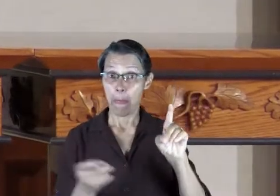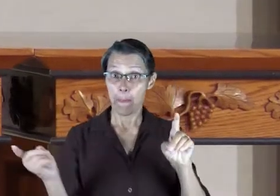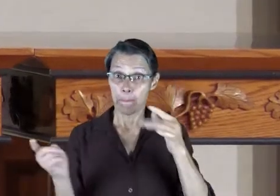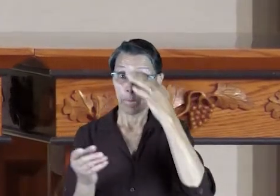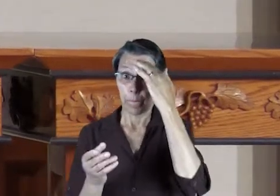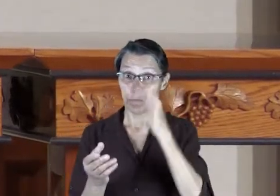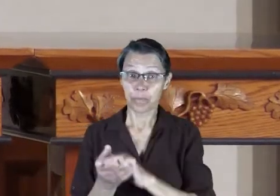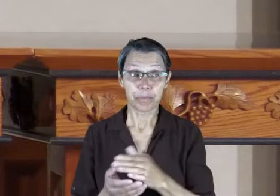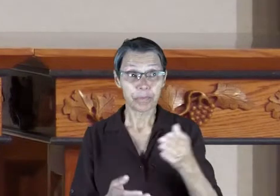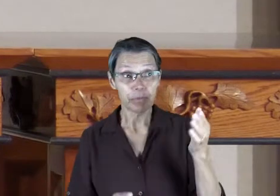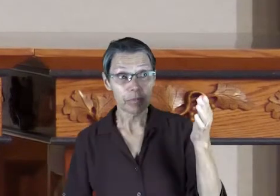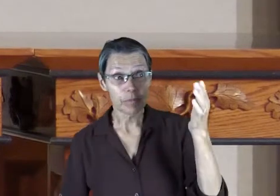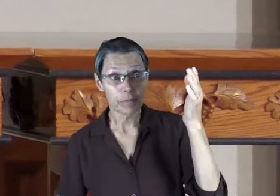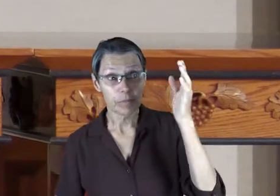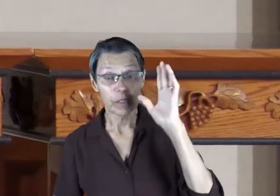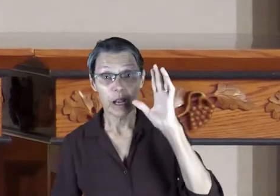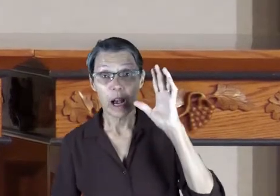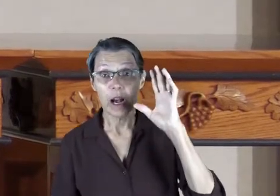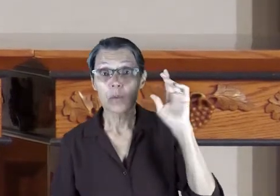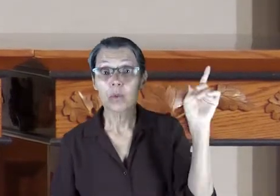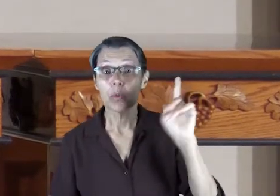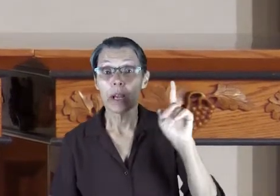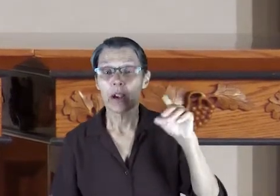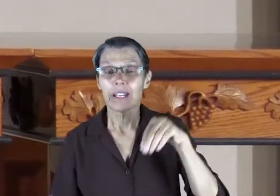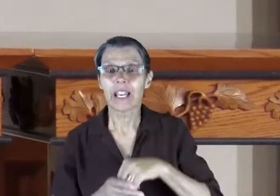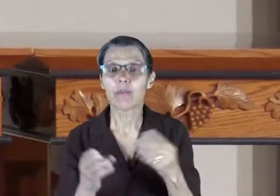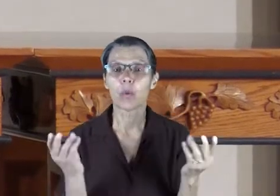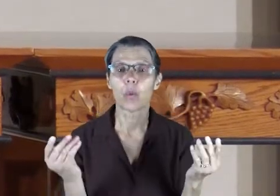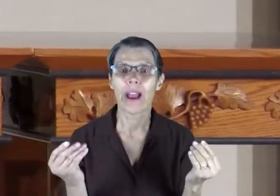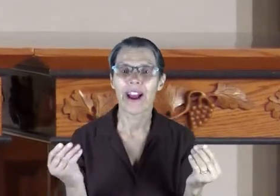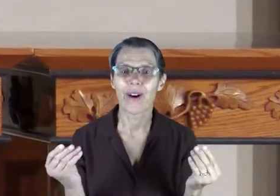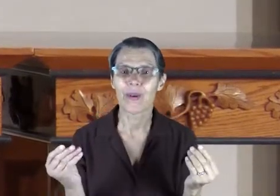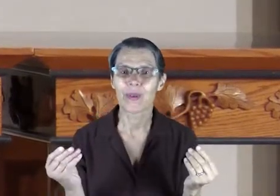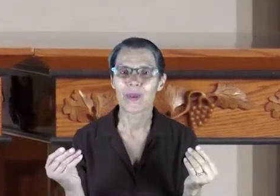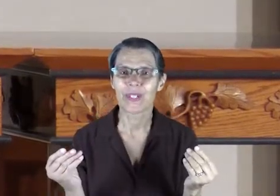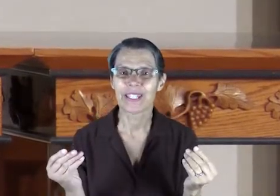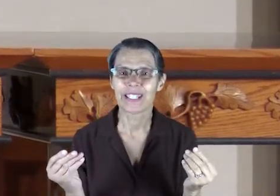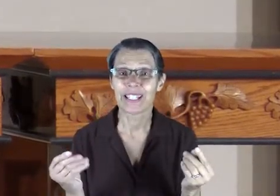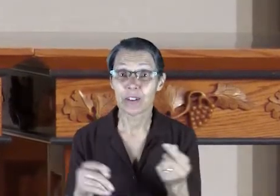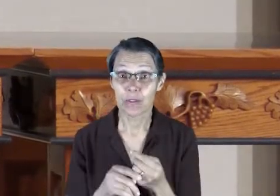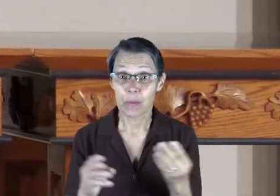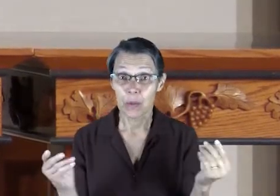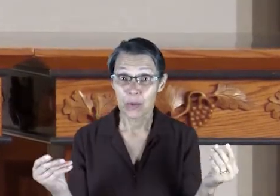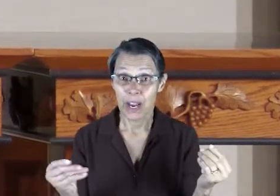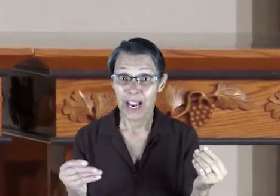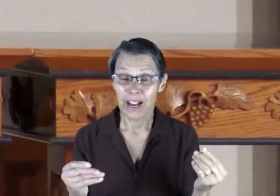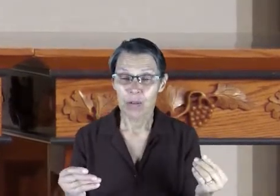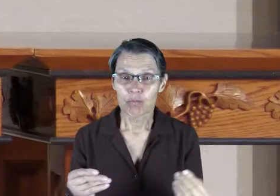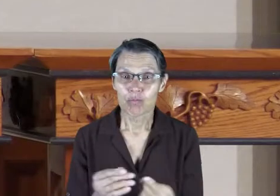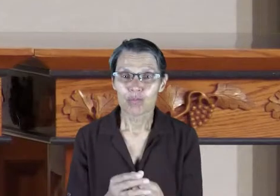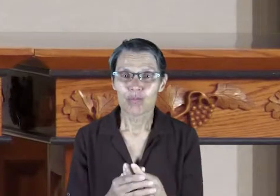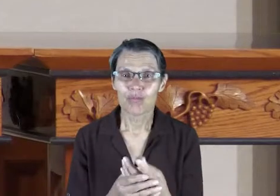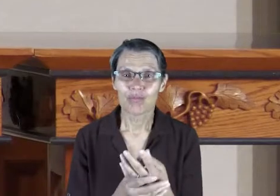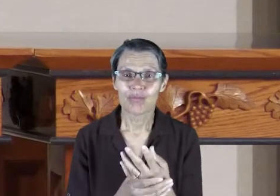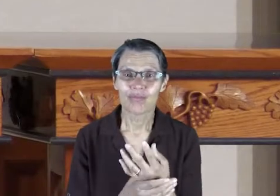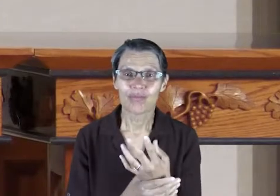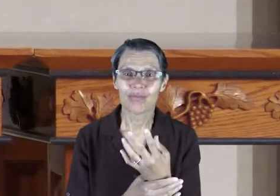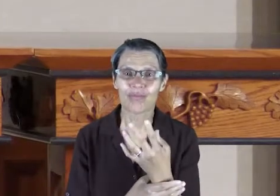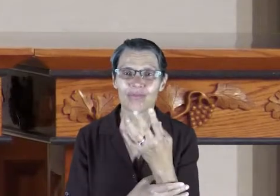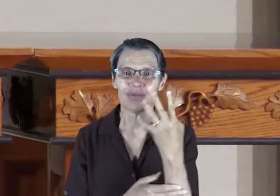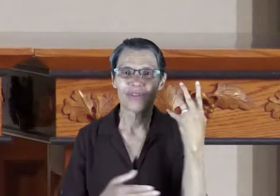they believed that God was in the ground. Because out of the ground, life